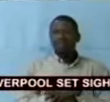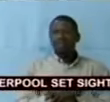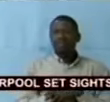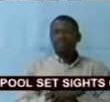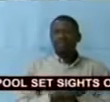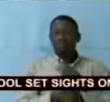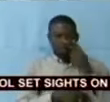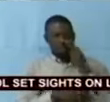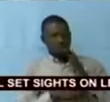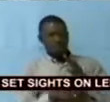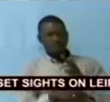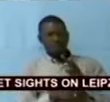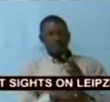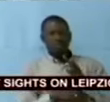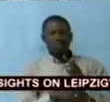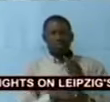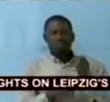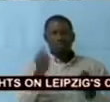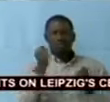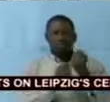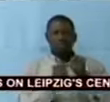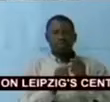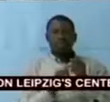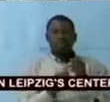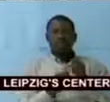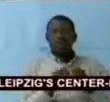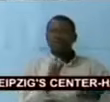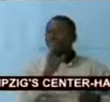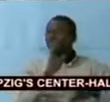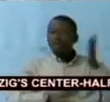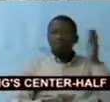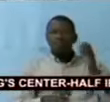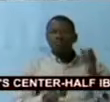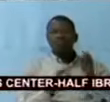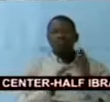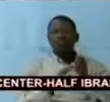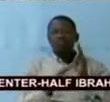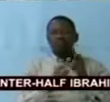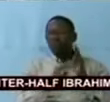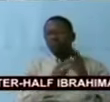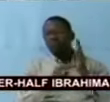I saw this vehicle zooming off with top speed. Can you